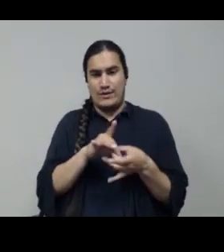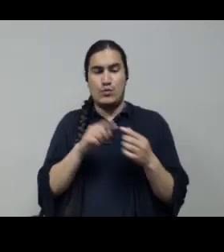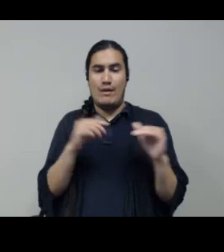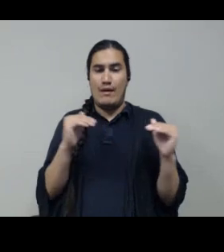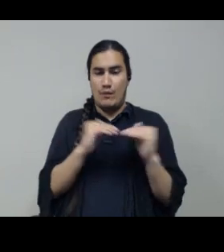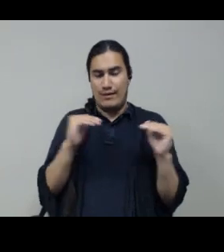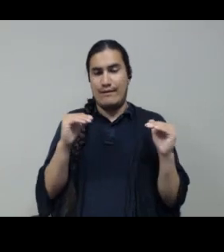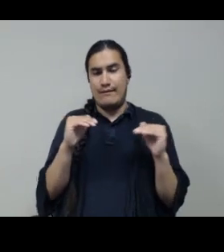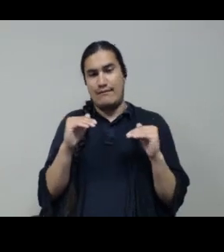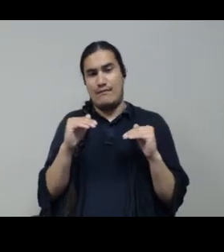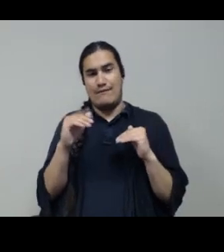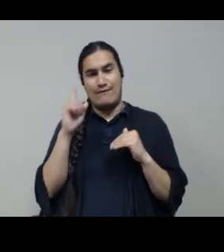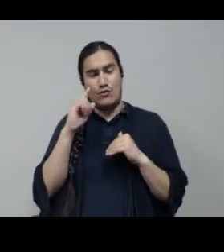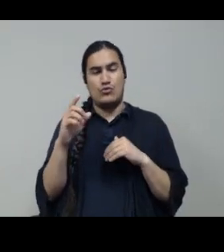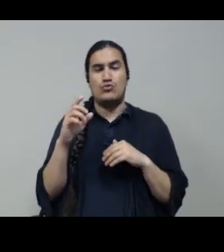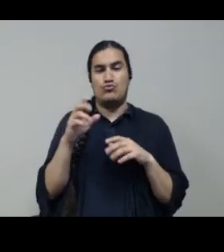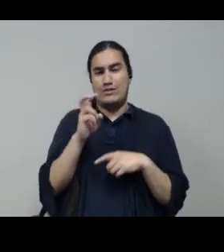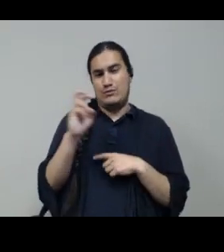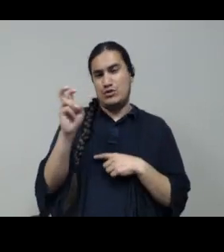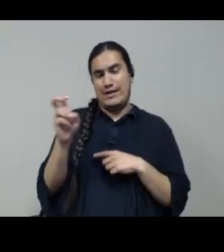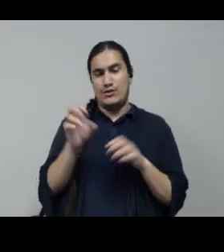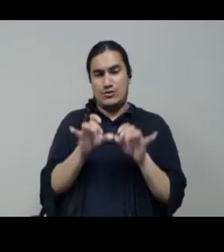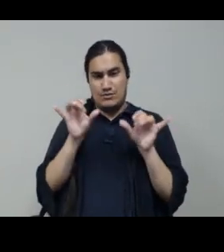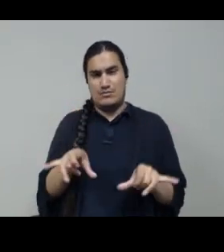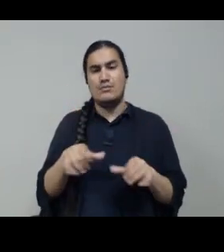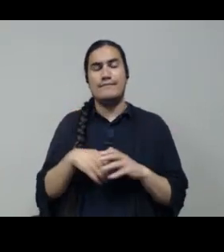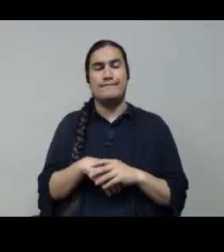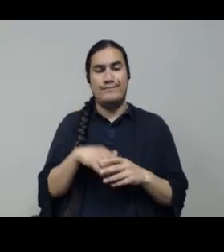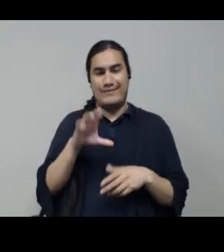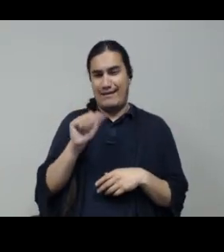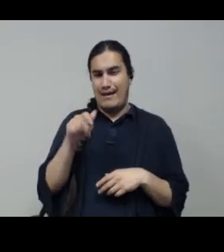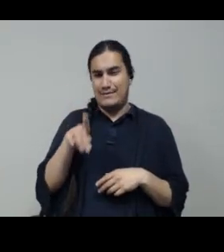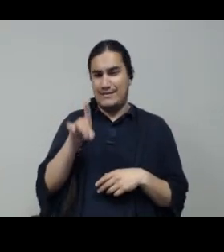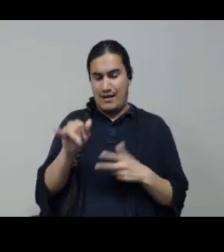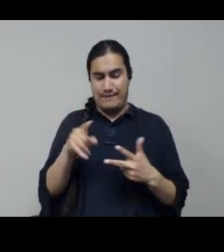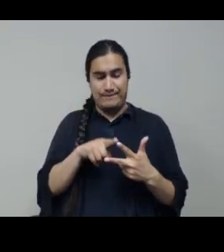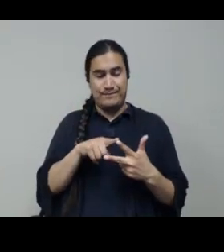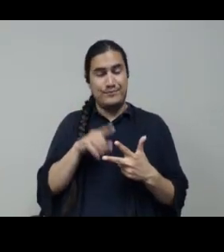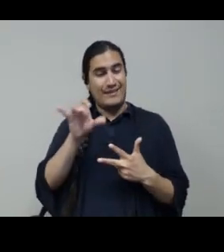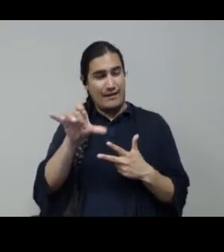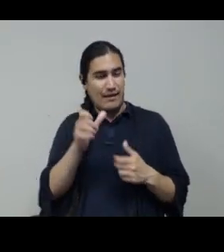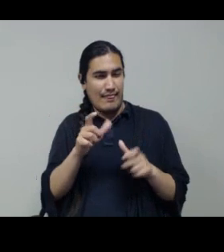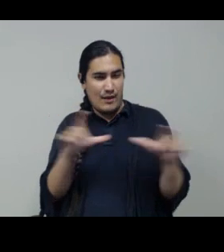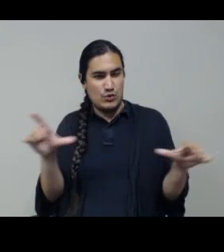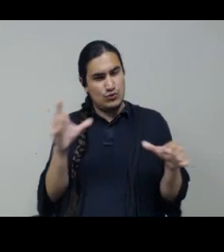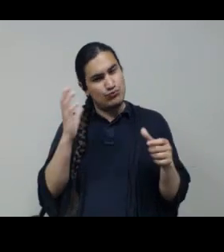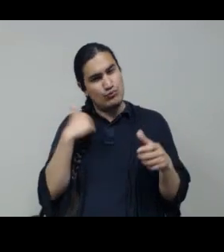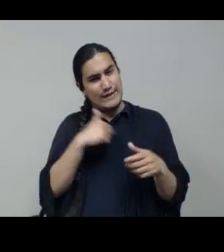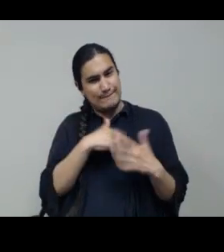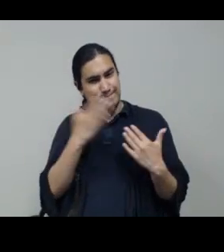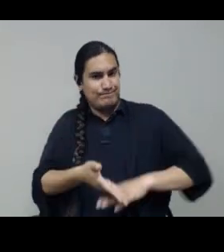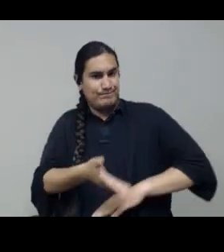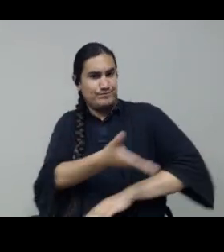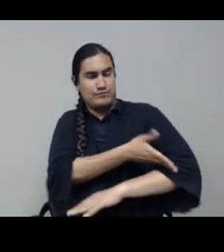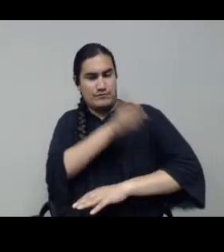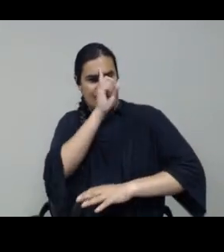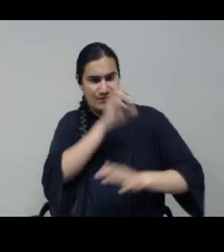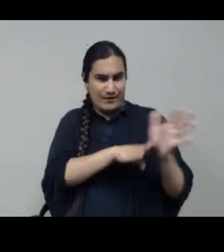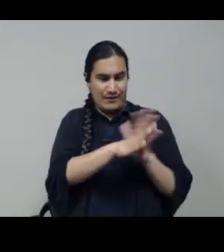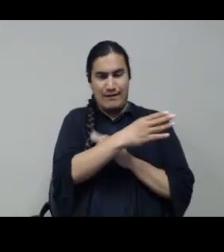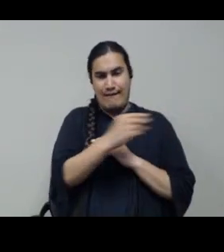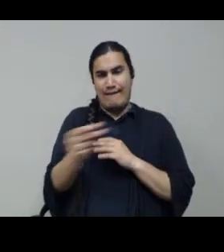for Transportation Infrastructure, CalSTA. We strengthened that language in the development and implementation of the